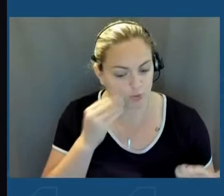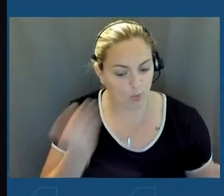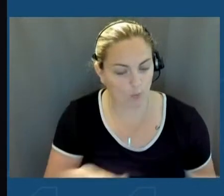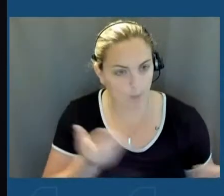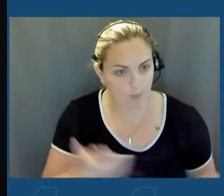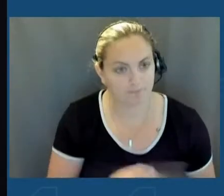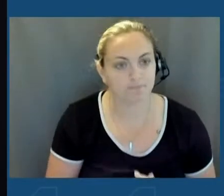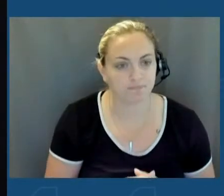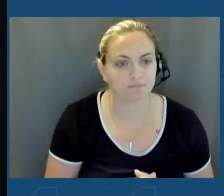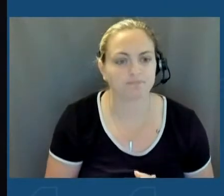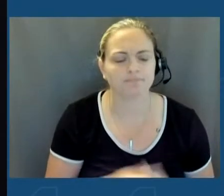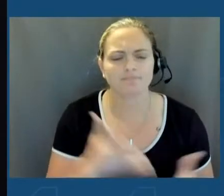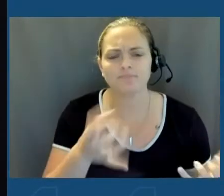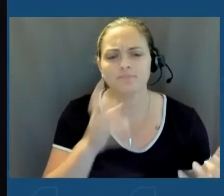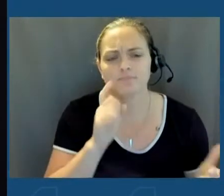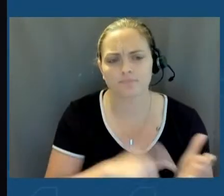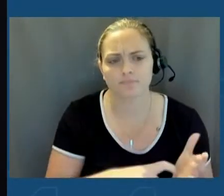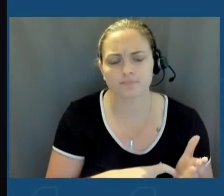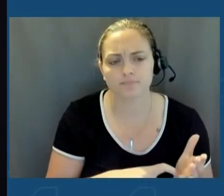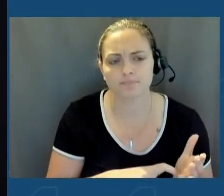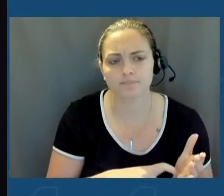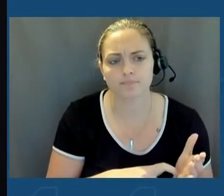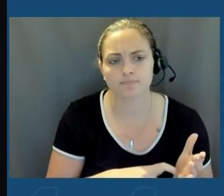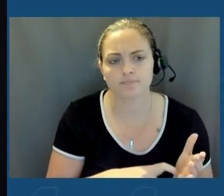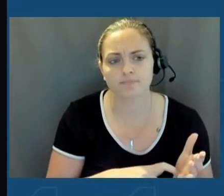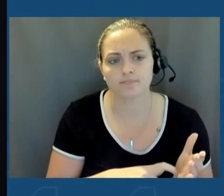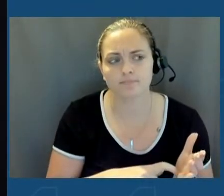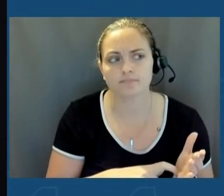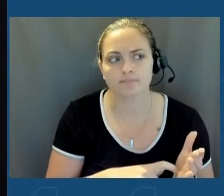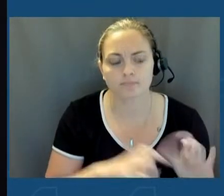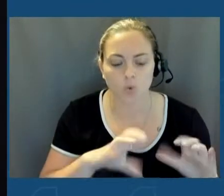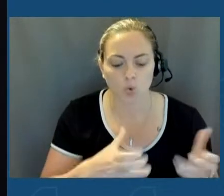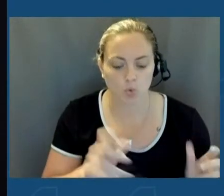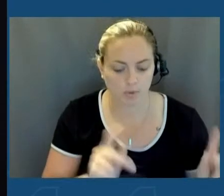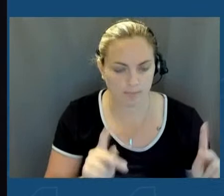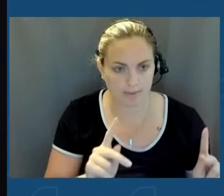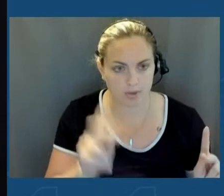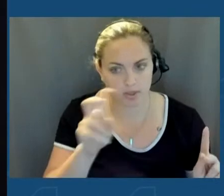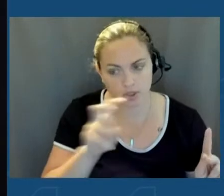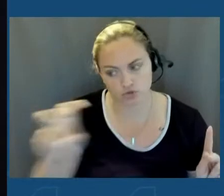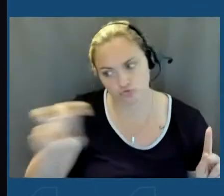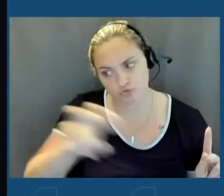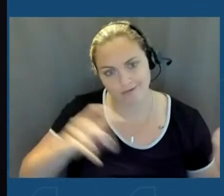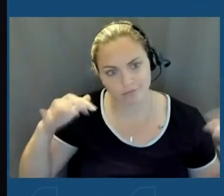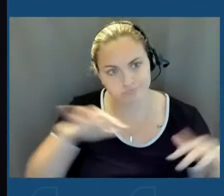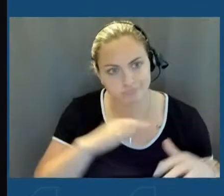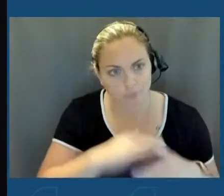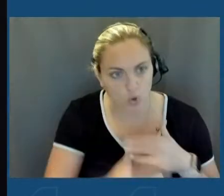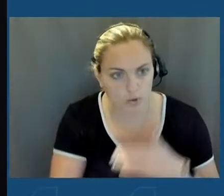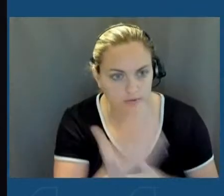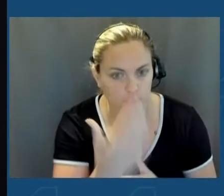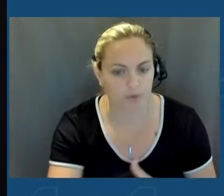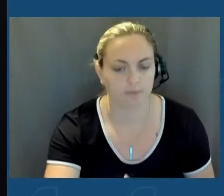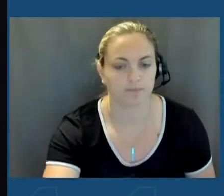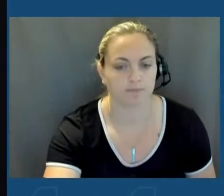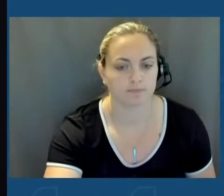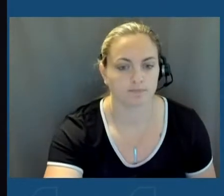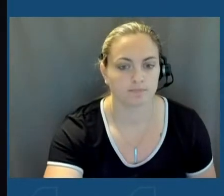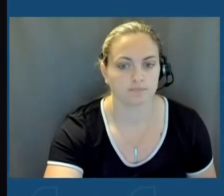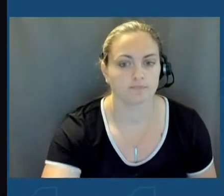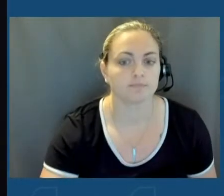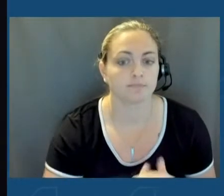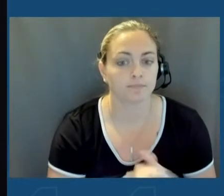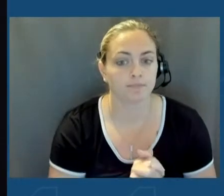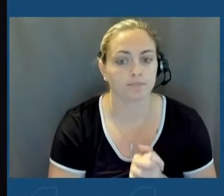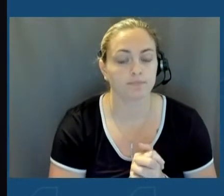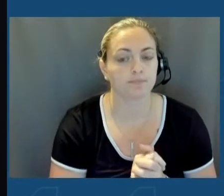I also want to recognize a contingent of individuals who traveled here early this morning. And